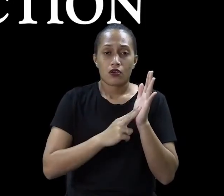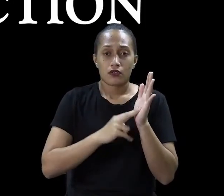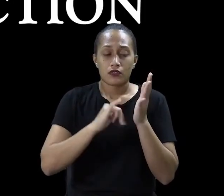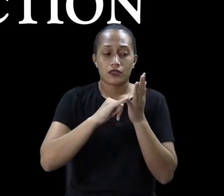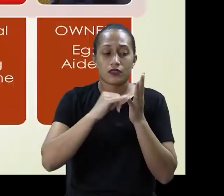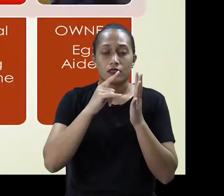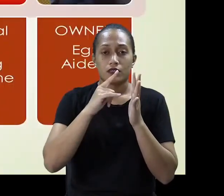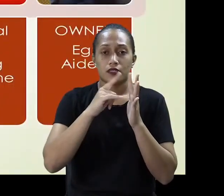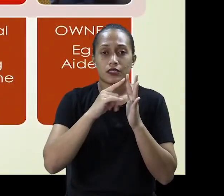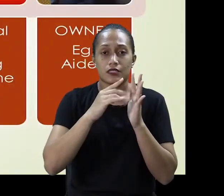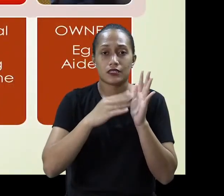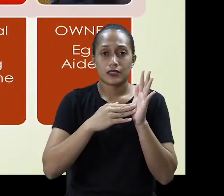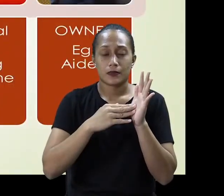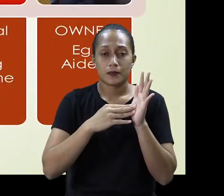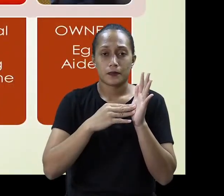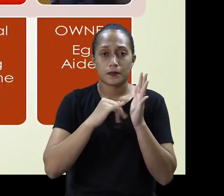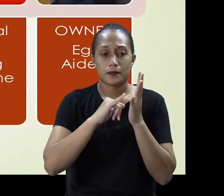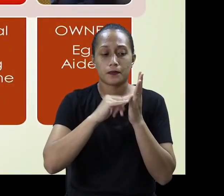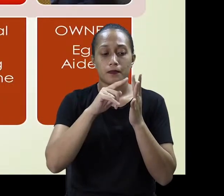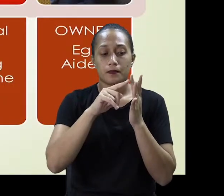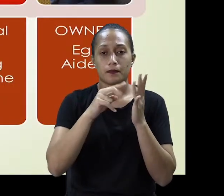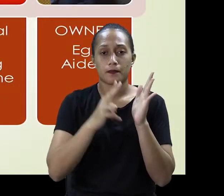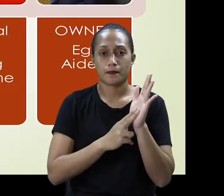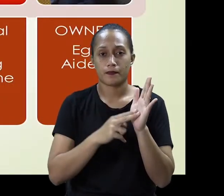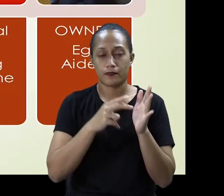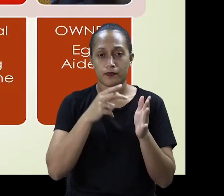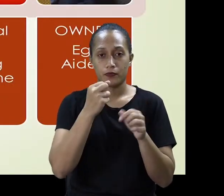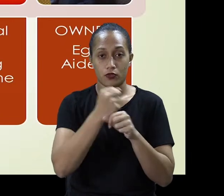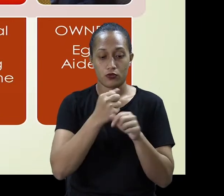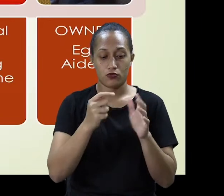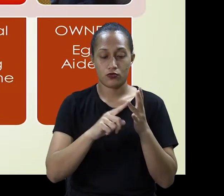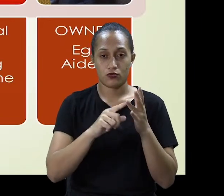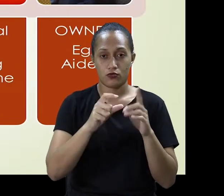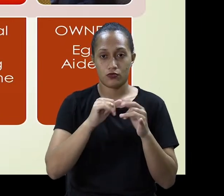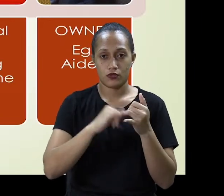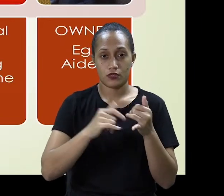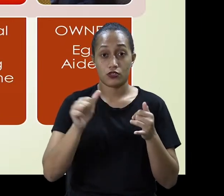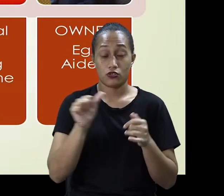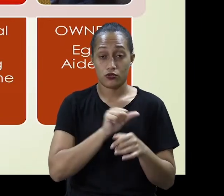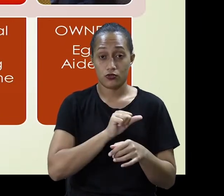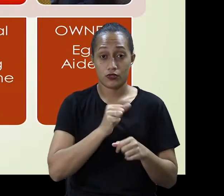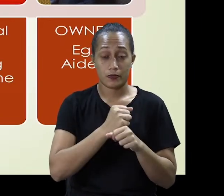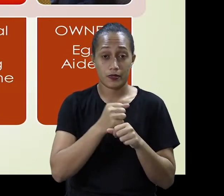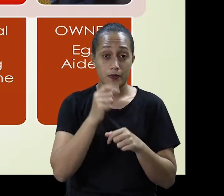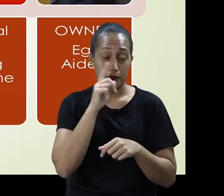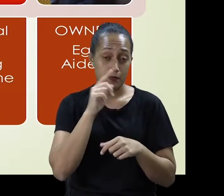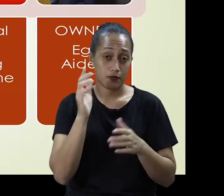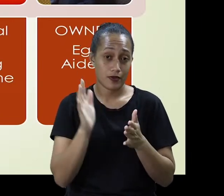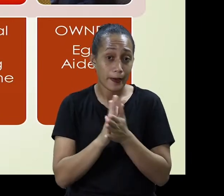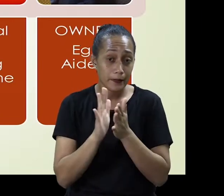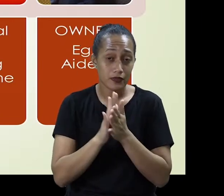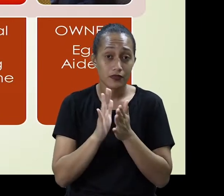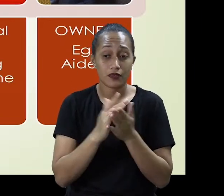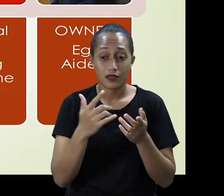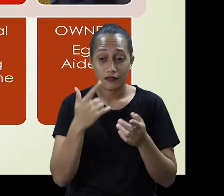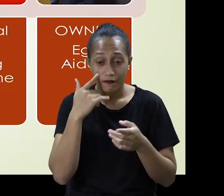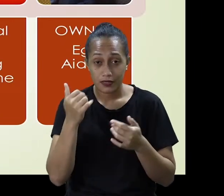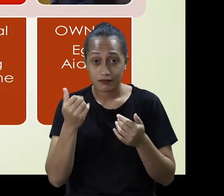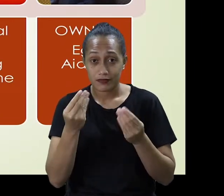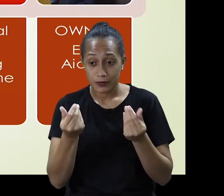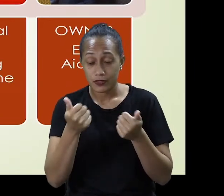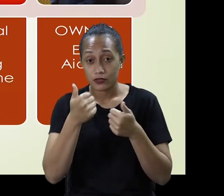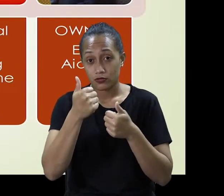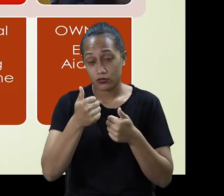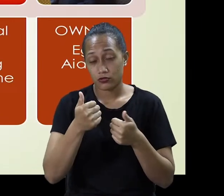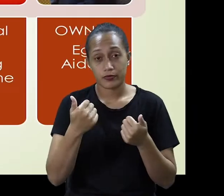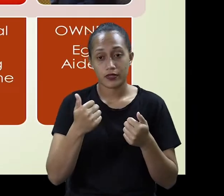or services. So I am the owner of my business, and my business is making banana chips because I try